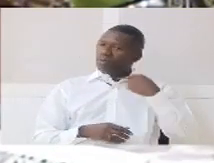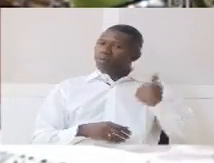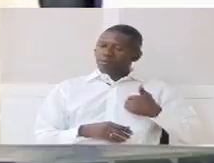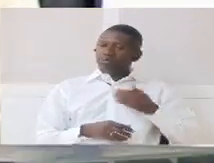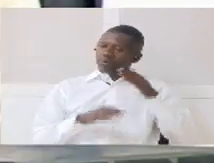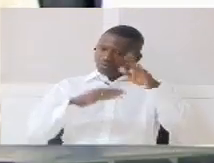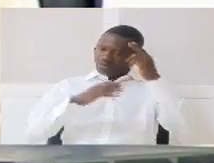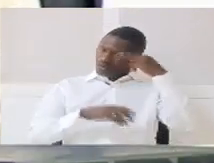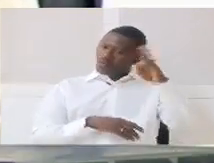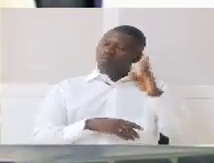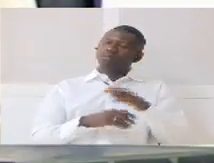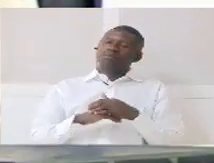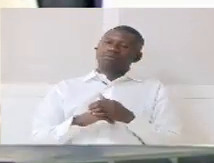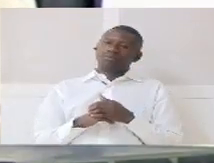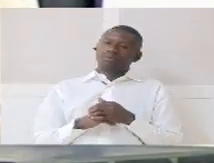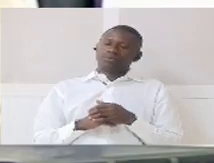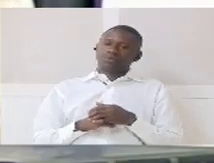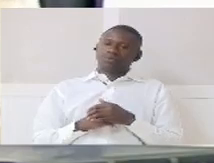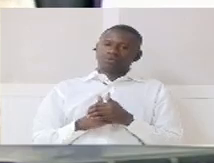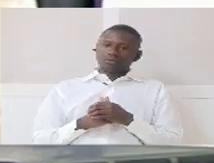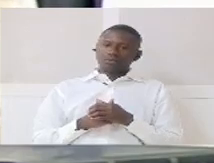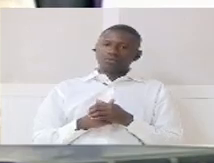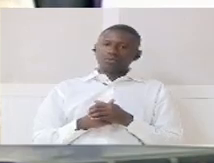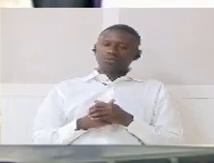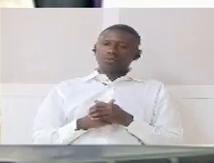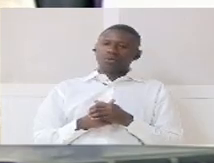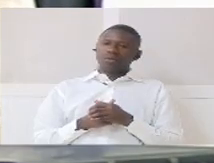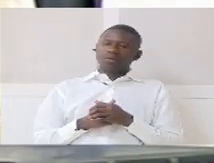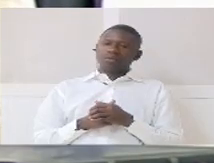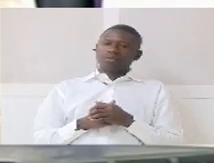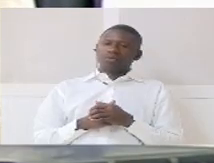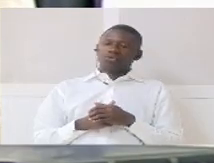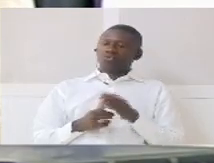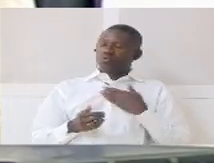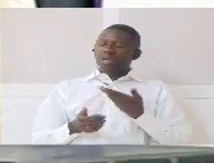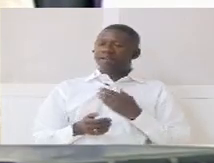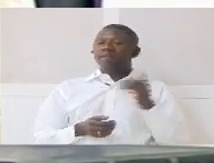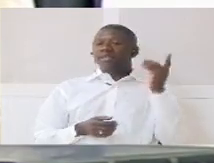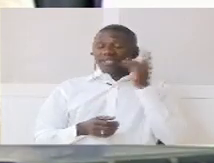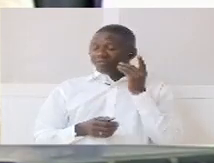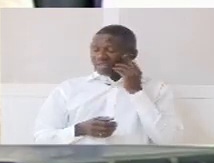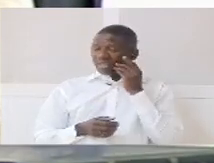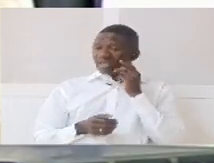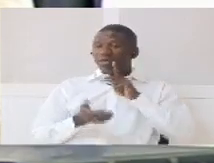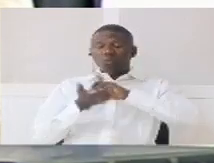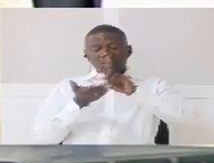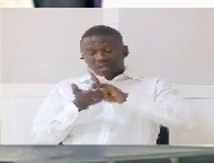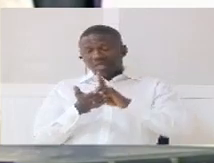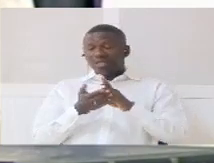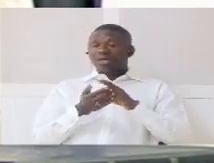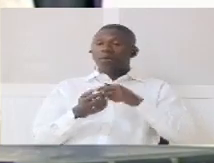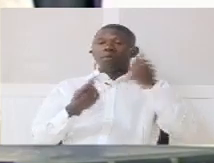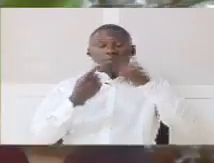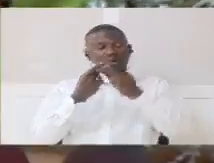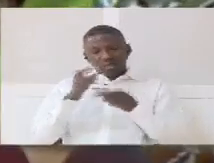That was the way. So information were. Okay, daily, weekly, monthly, where is always there? Information goes there daily, yes. Weekly, and monthly.